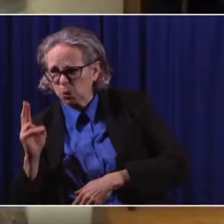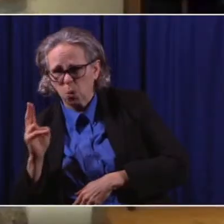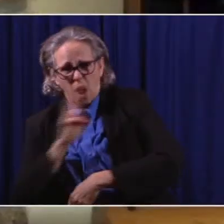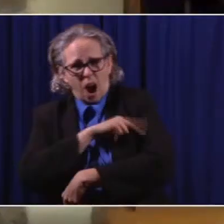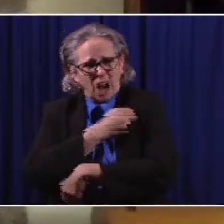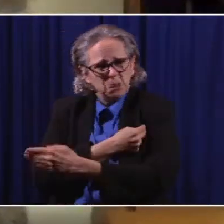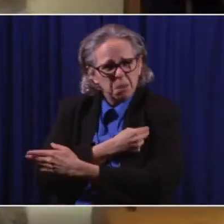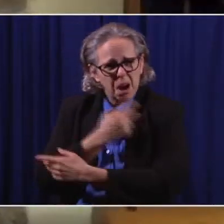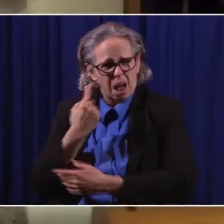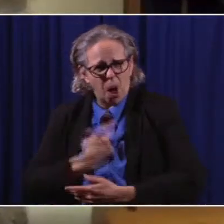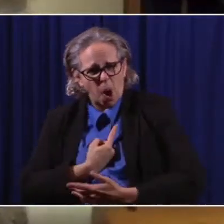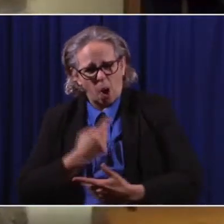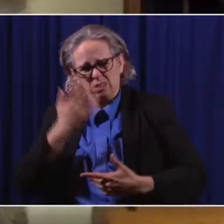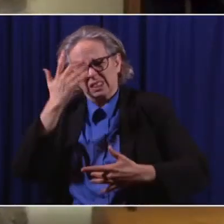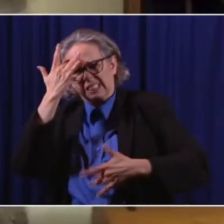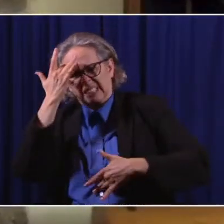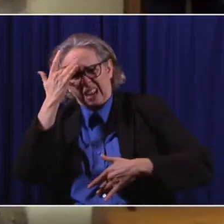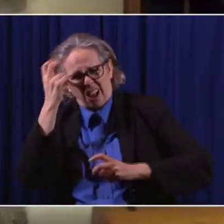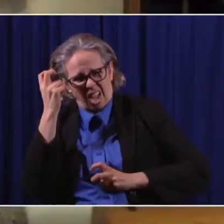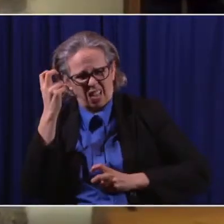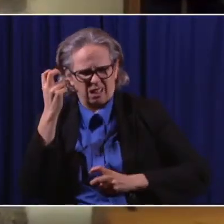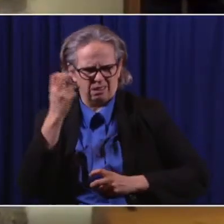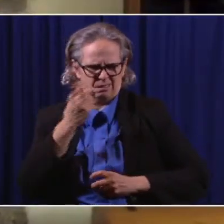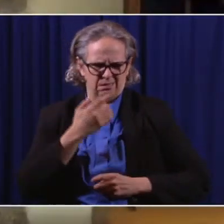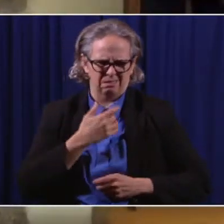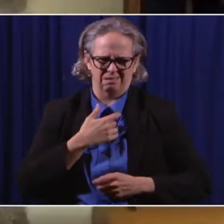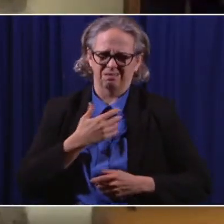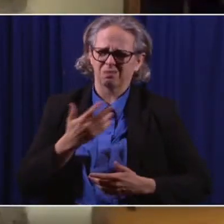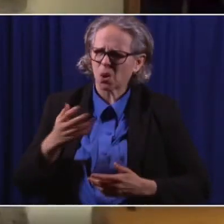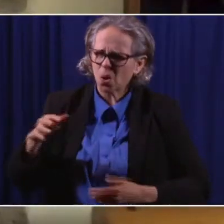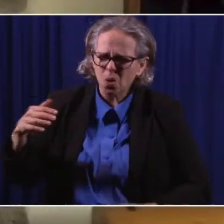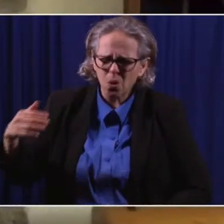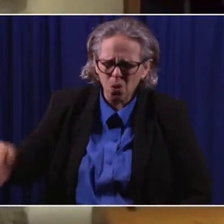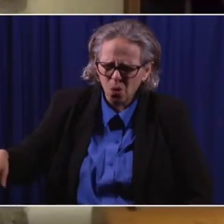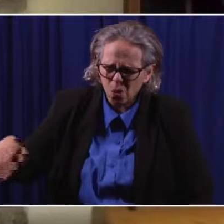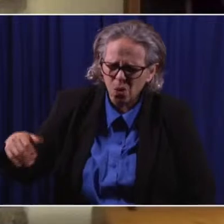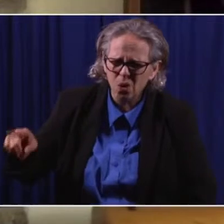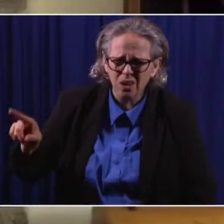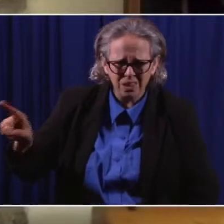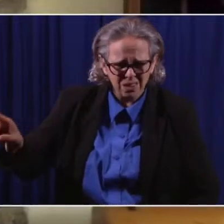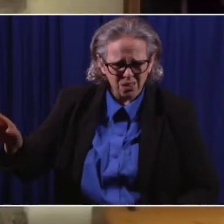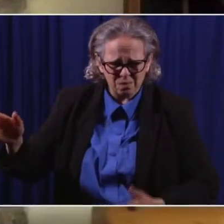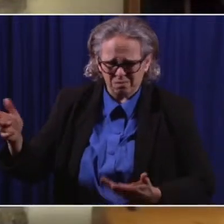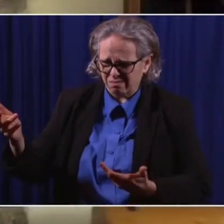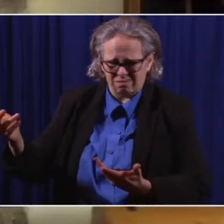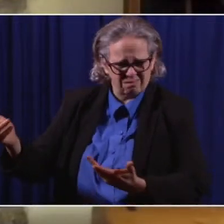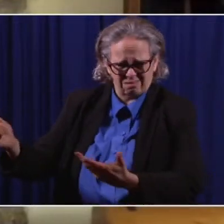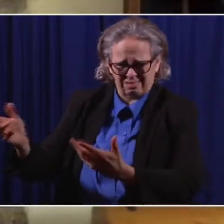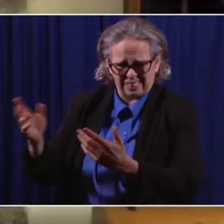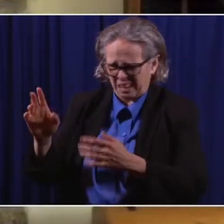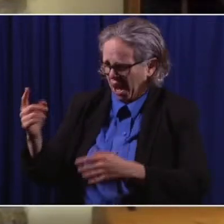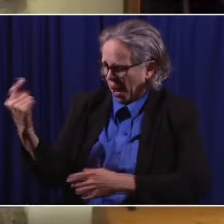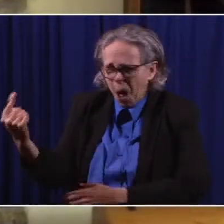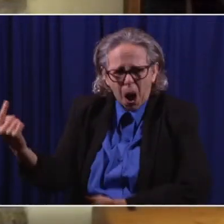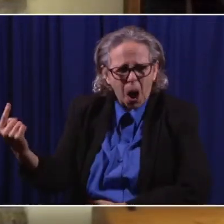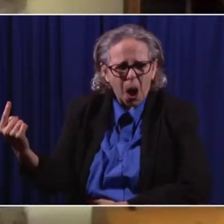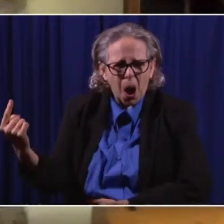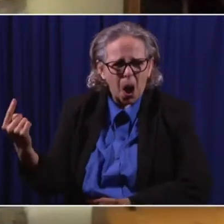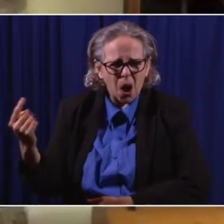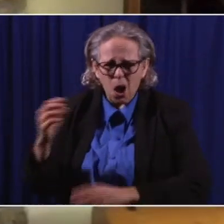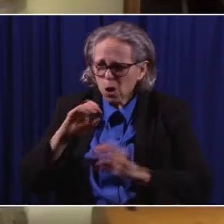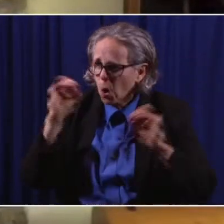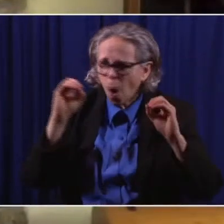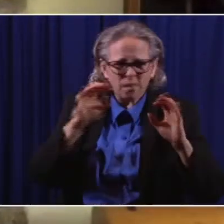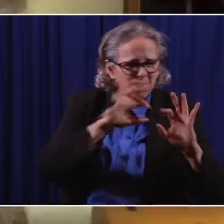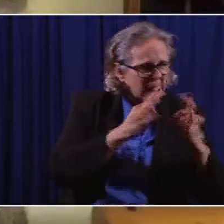Well, and been, as you describe it, being basically in total isolation during this time. No family, no ability